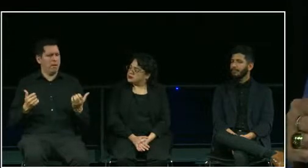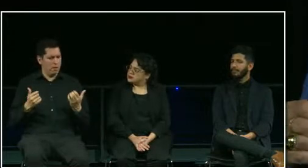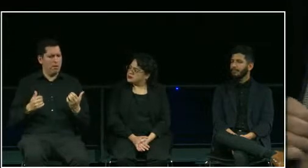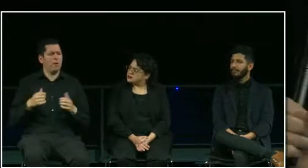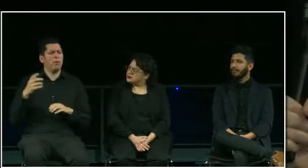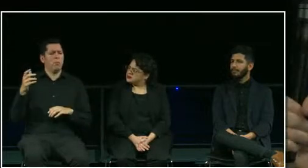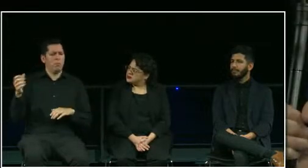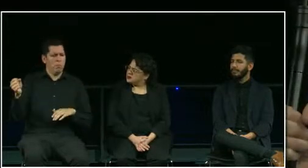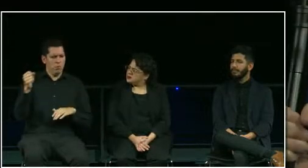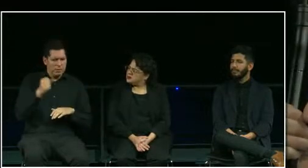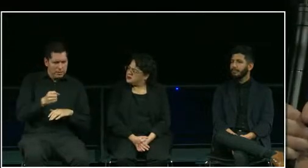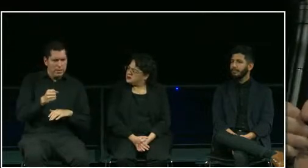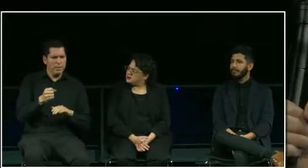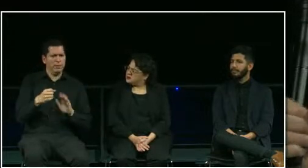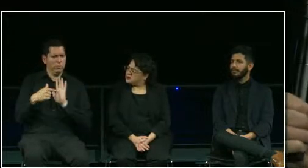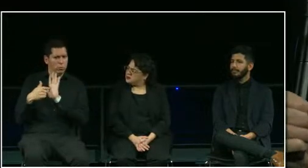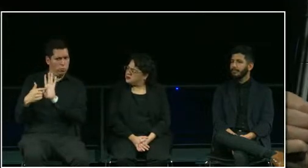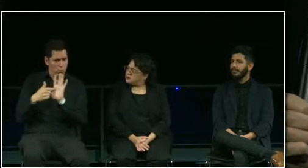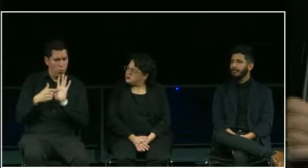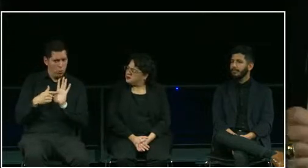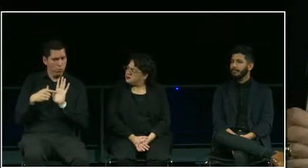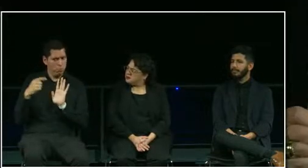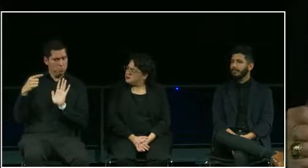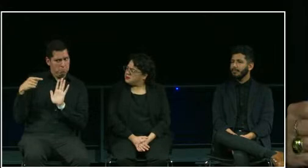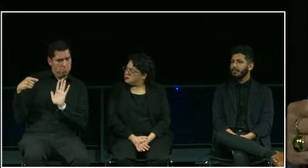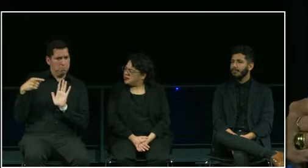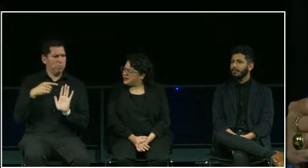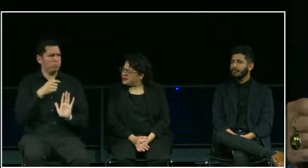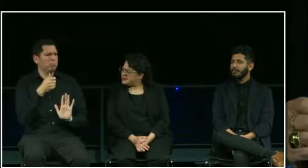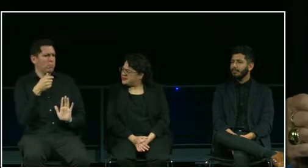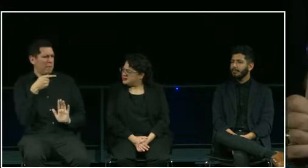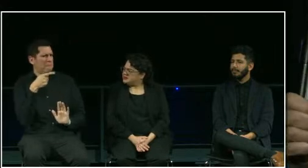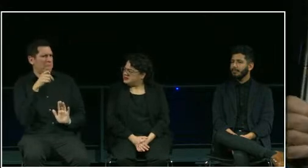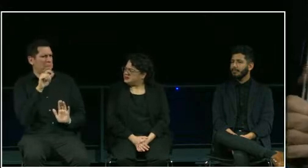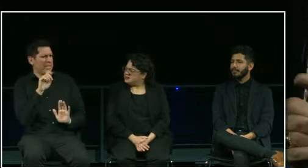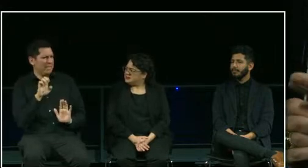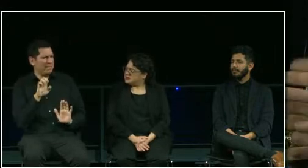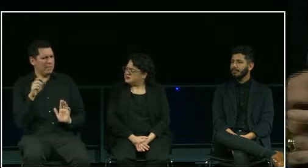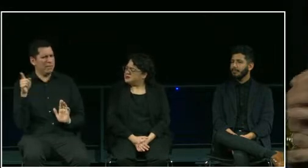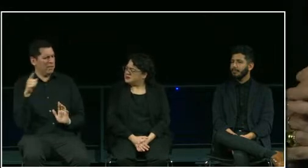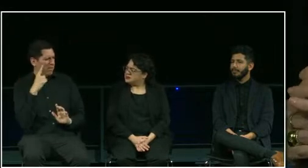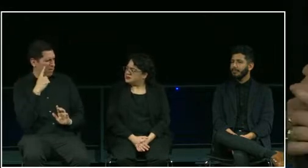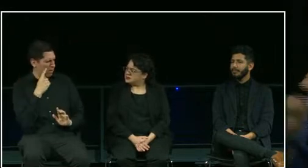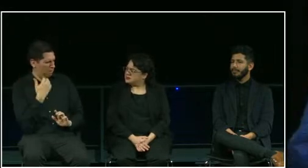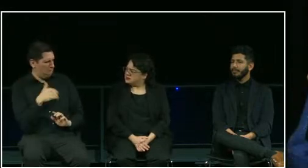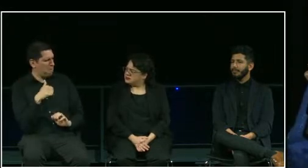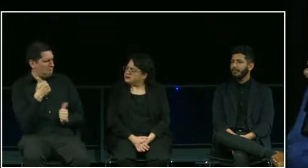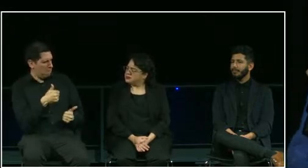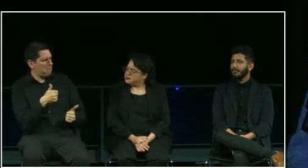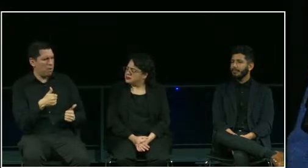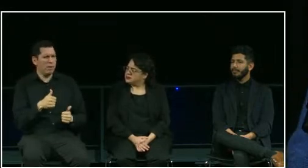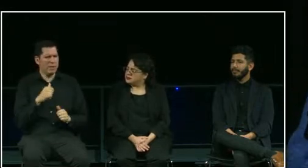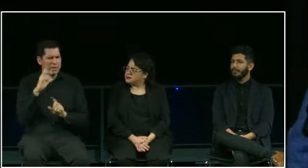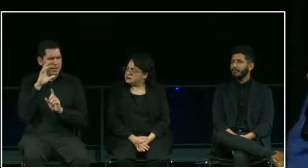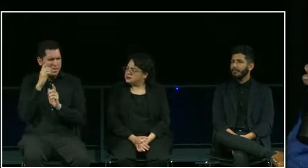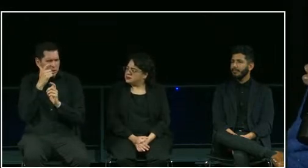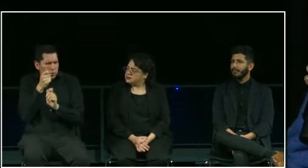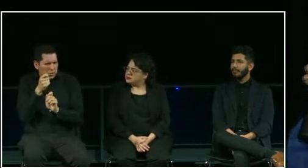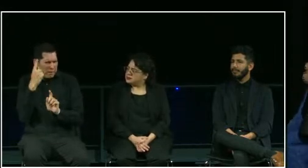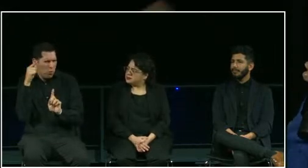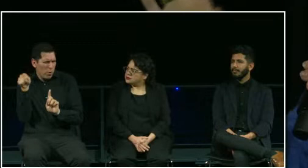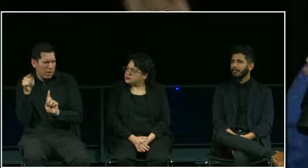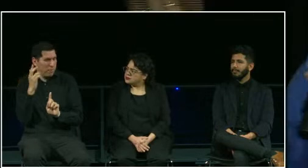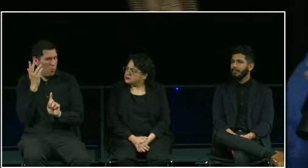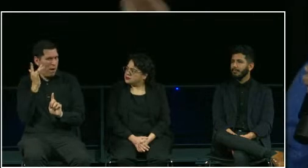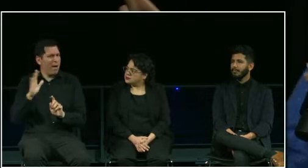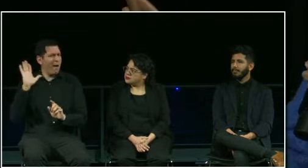and showed him, and, you know, he was great. He was like, and it's interesting for him, I think, because usually kind of in the past, you know,